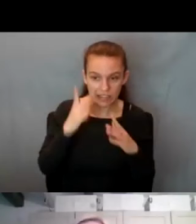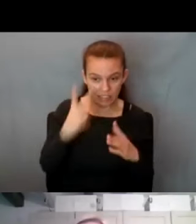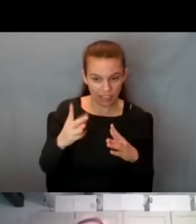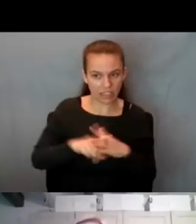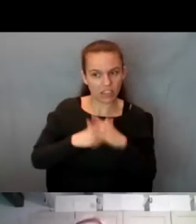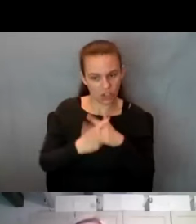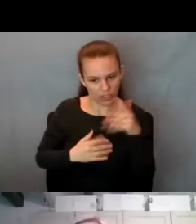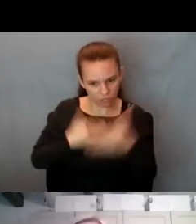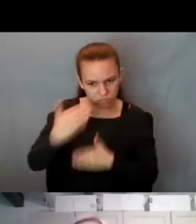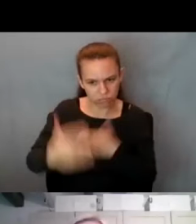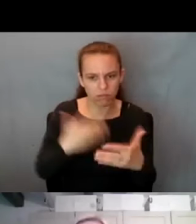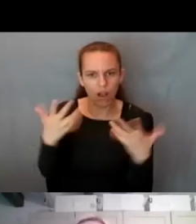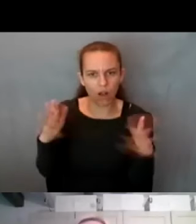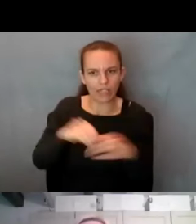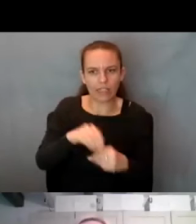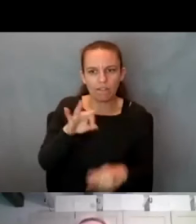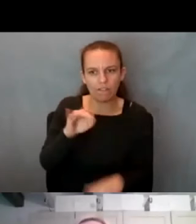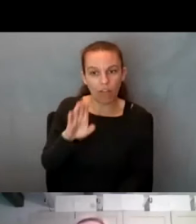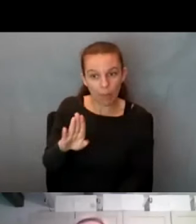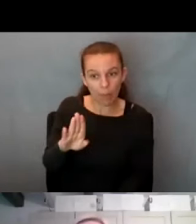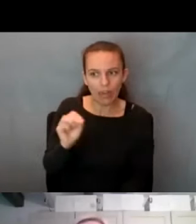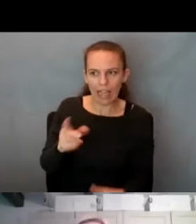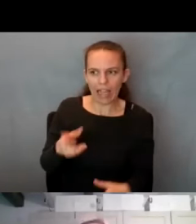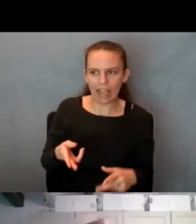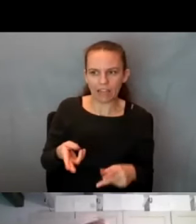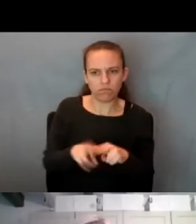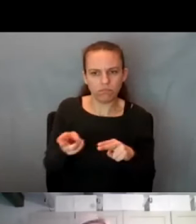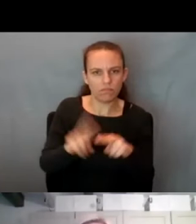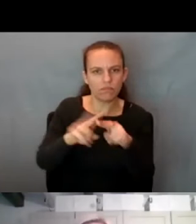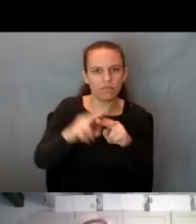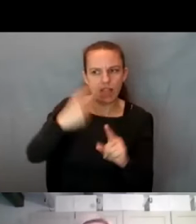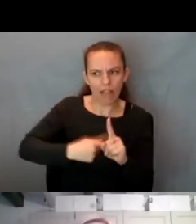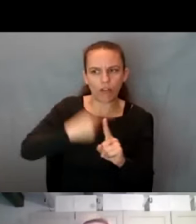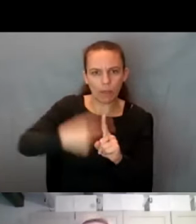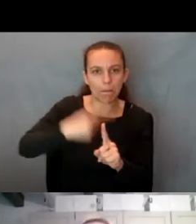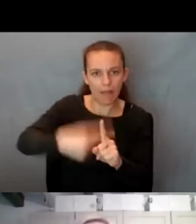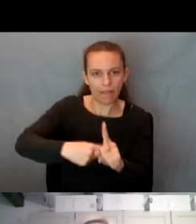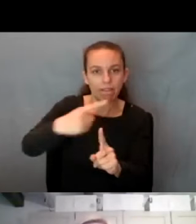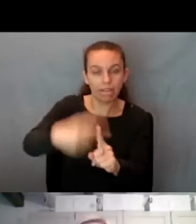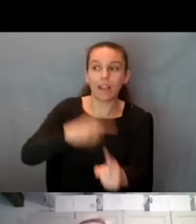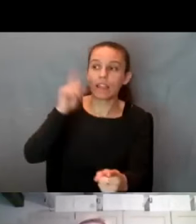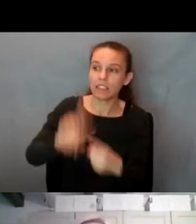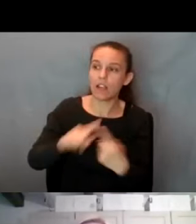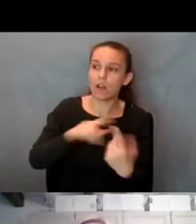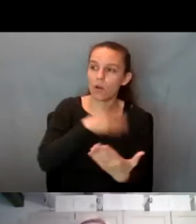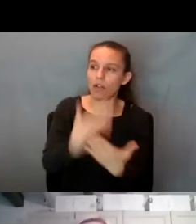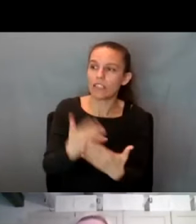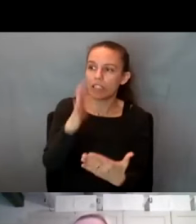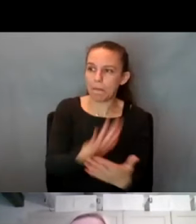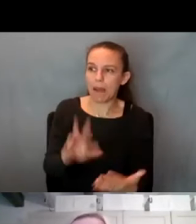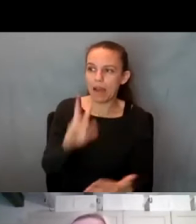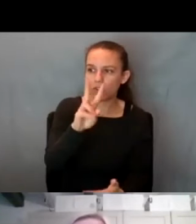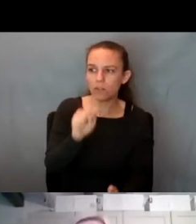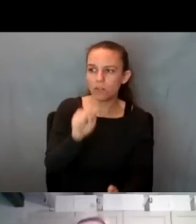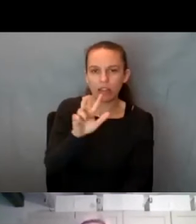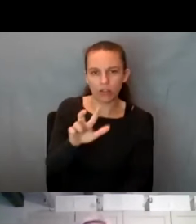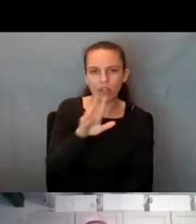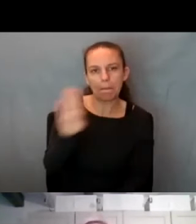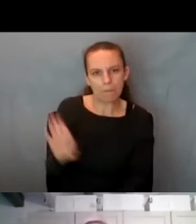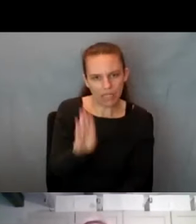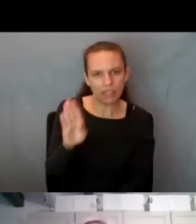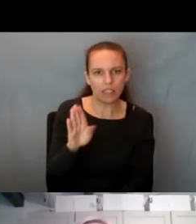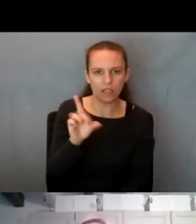and maximizing up month by month until reaching about 2.3 billion